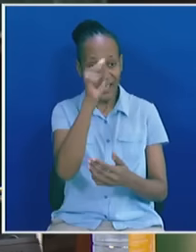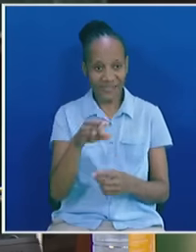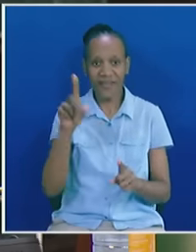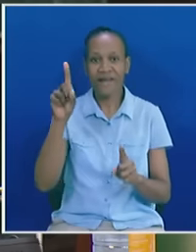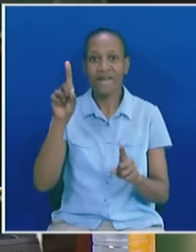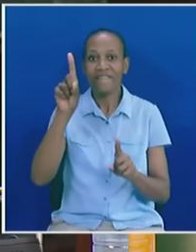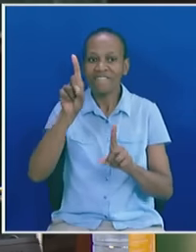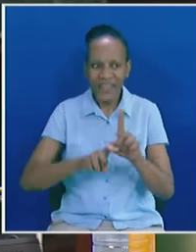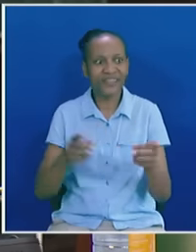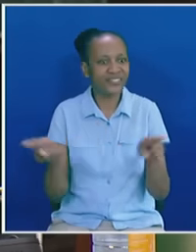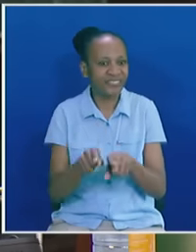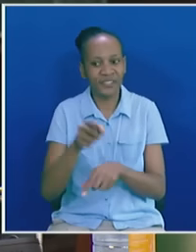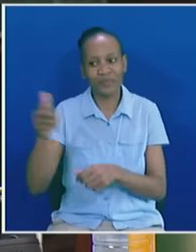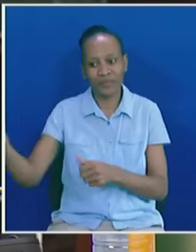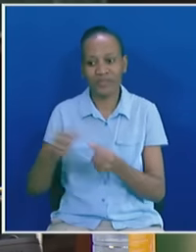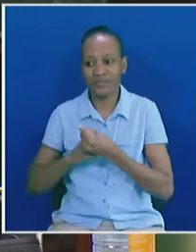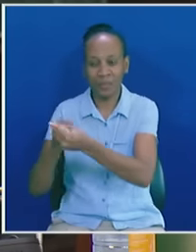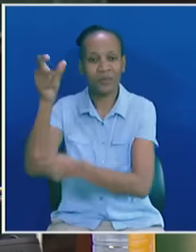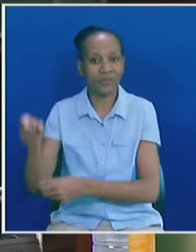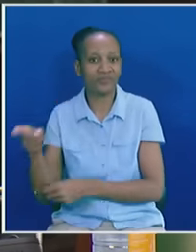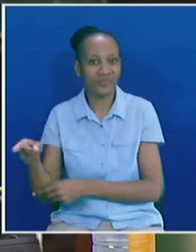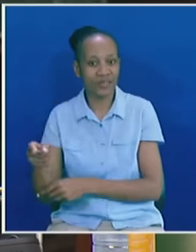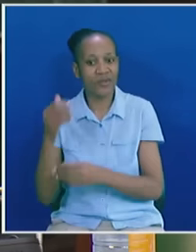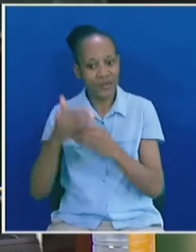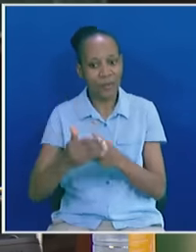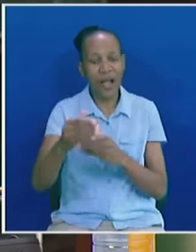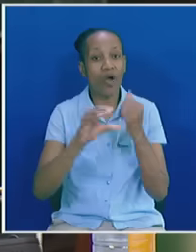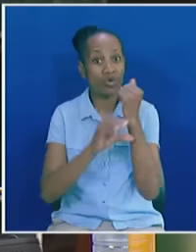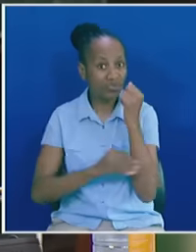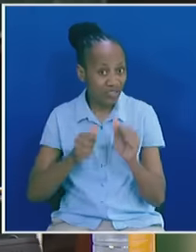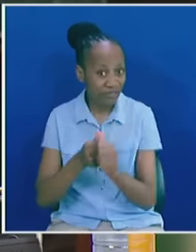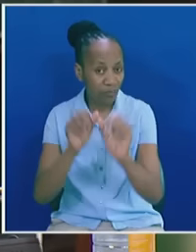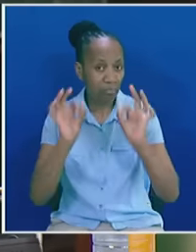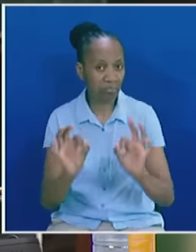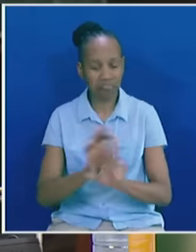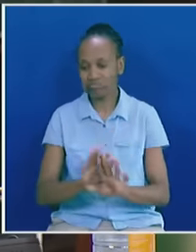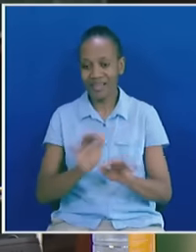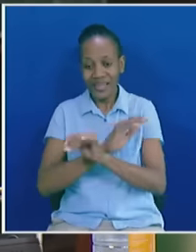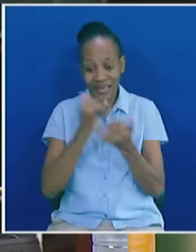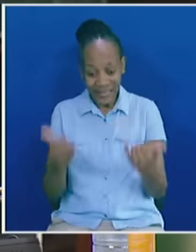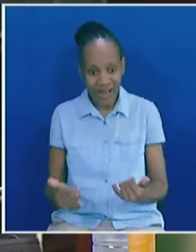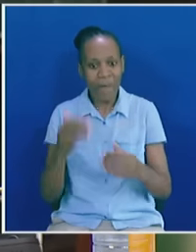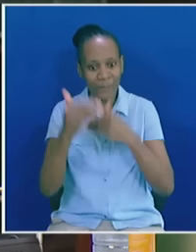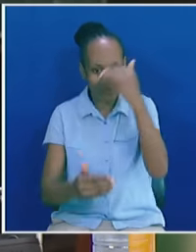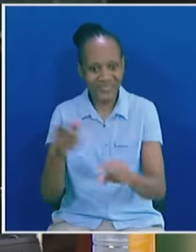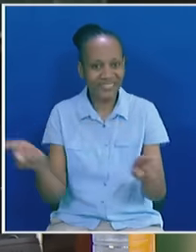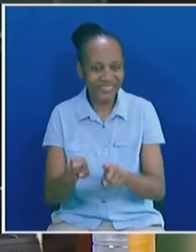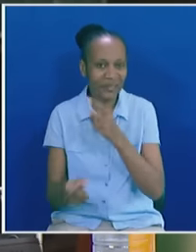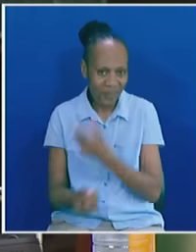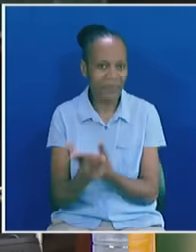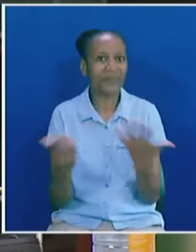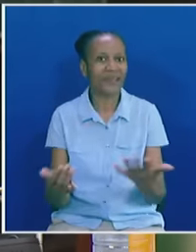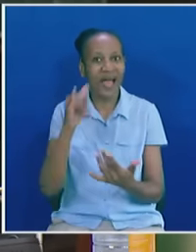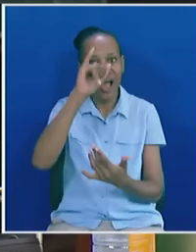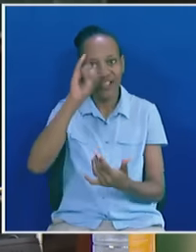have him appointed as it could not muster the majority required in terms of the Constitution. We are therefore repeating this process of appointing the